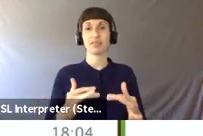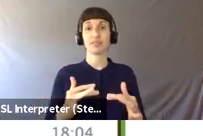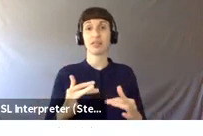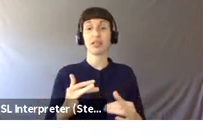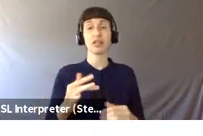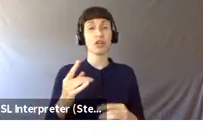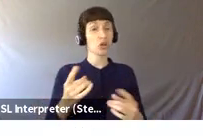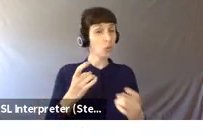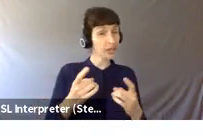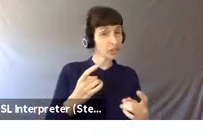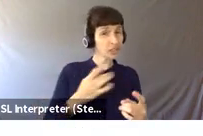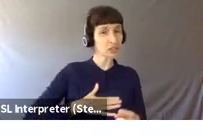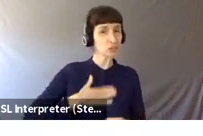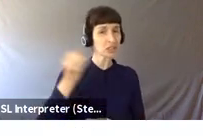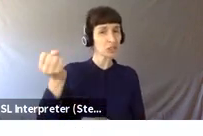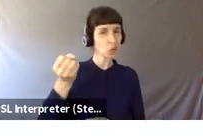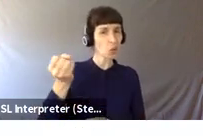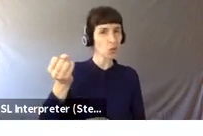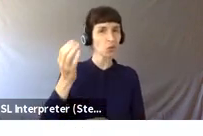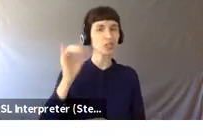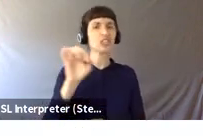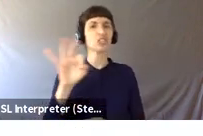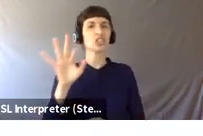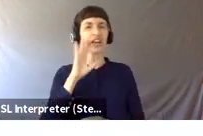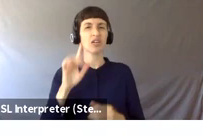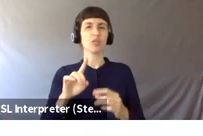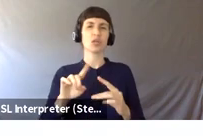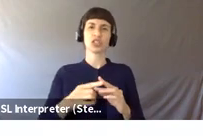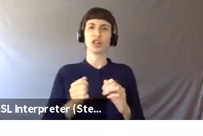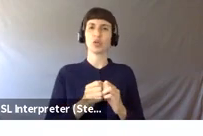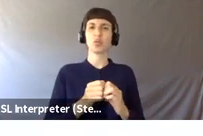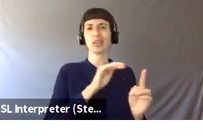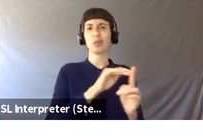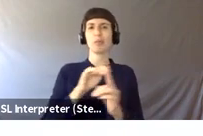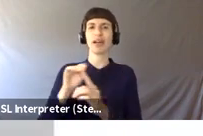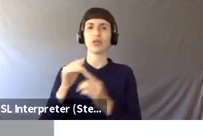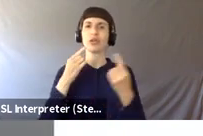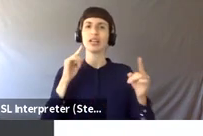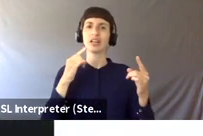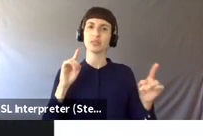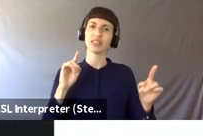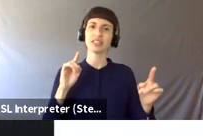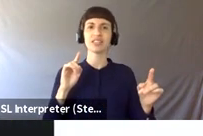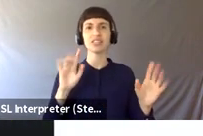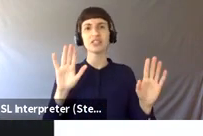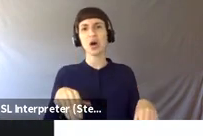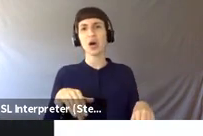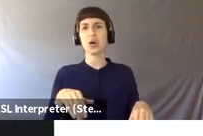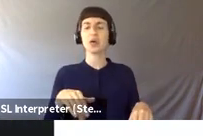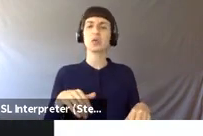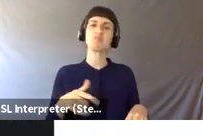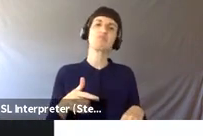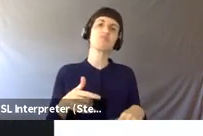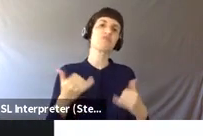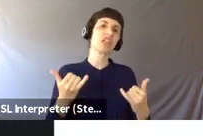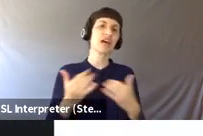few reminders as we get started for the day. So just hold off for a second, sit back with your beverage and your notes and